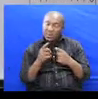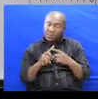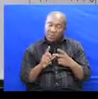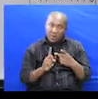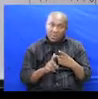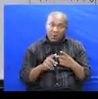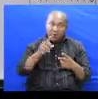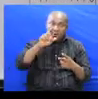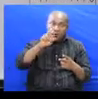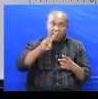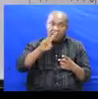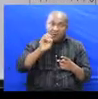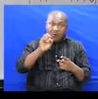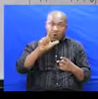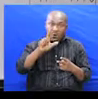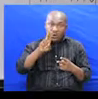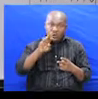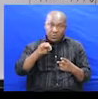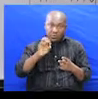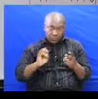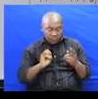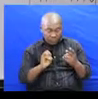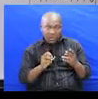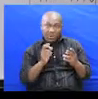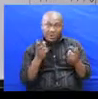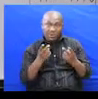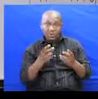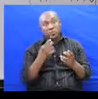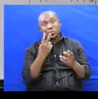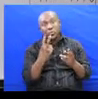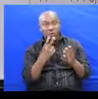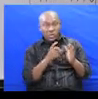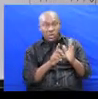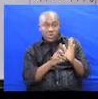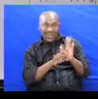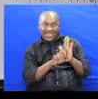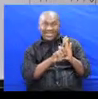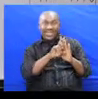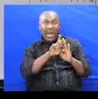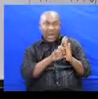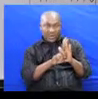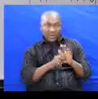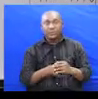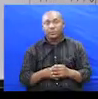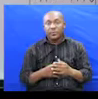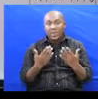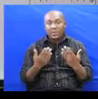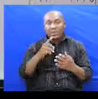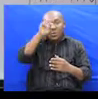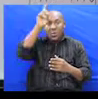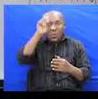volume, which is equal to 2 liters. Then what is required? It is